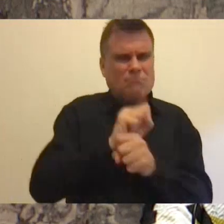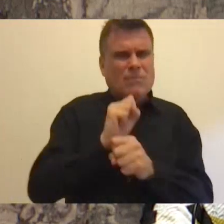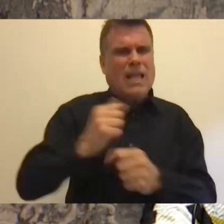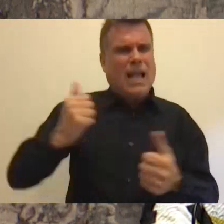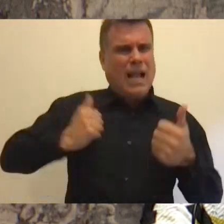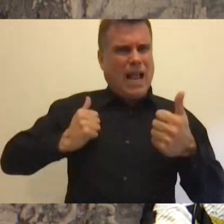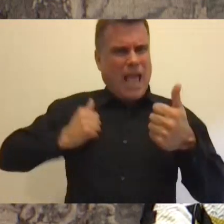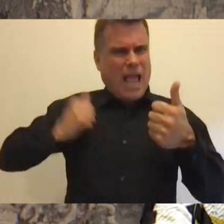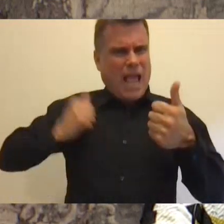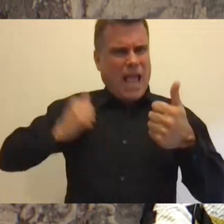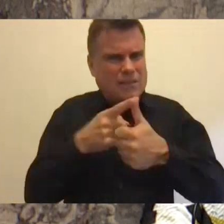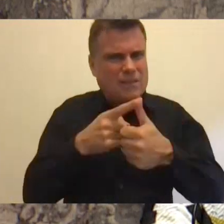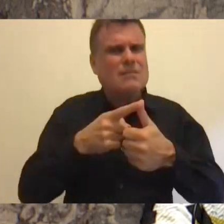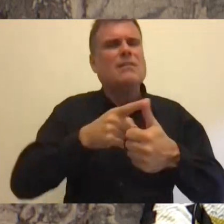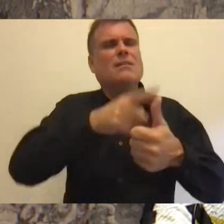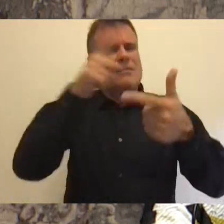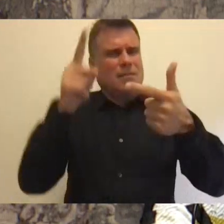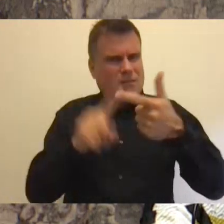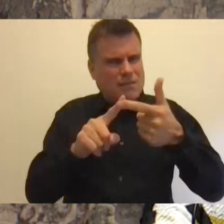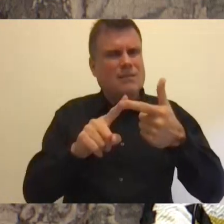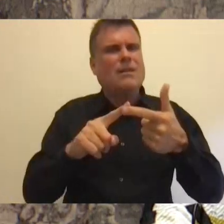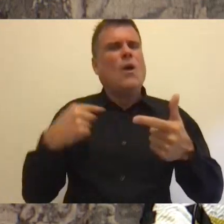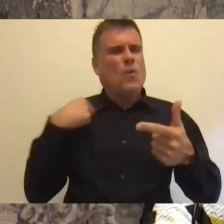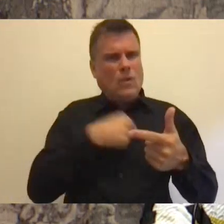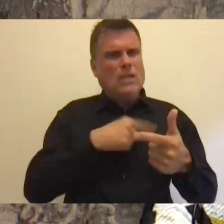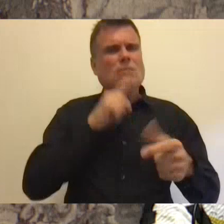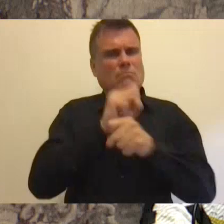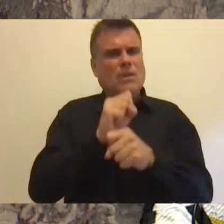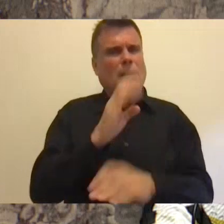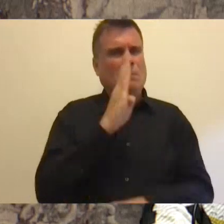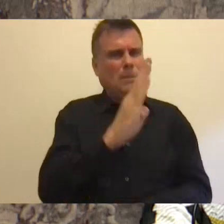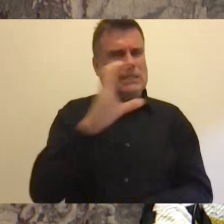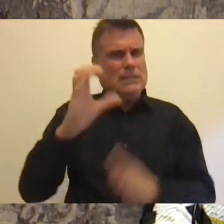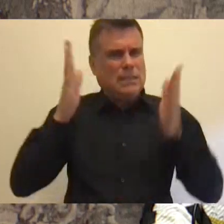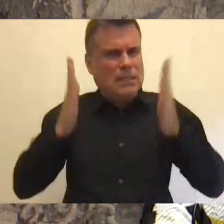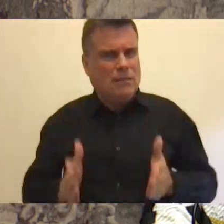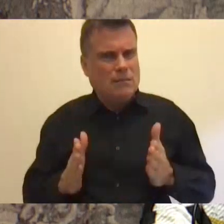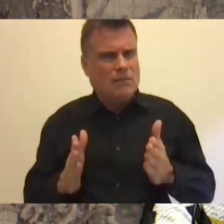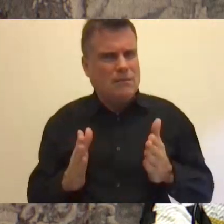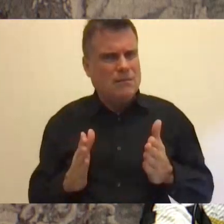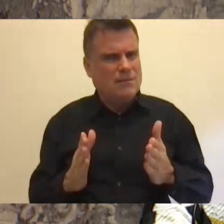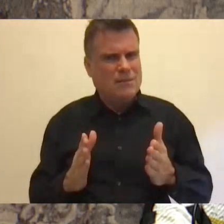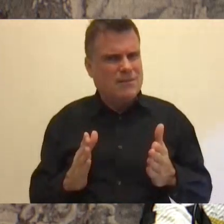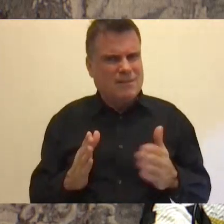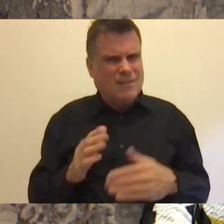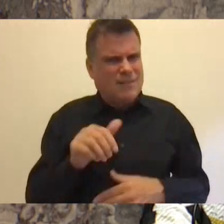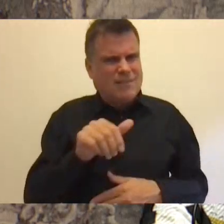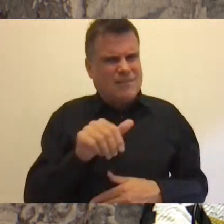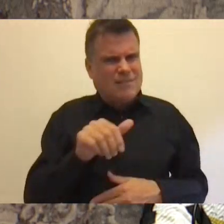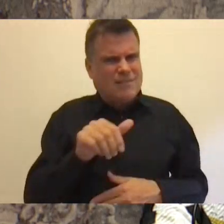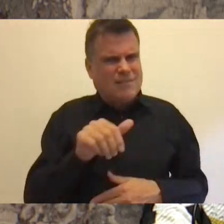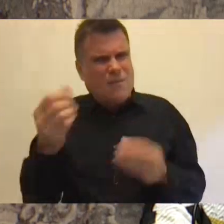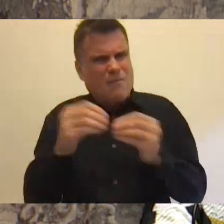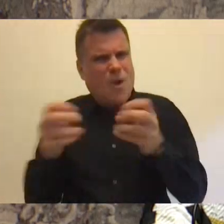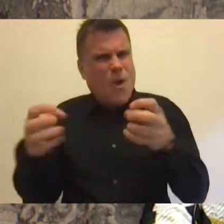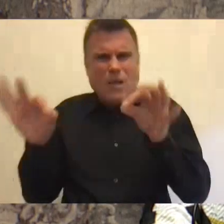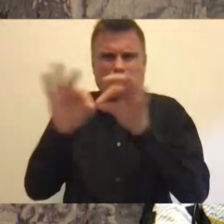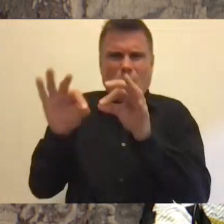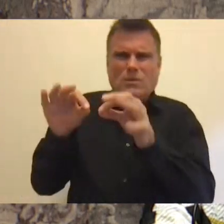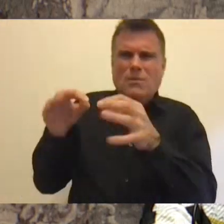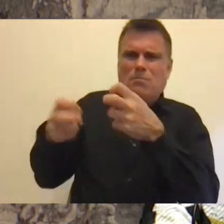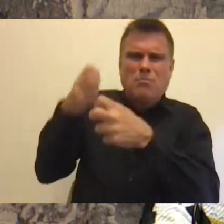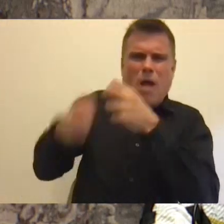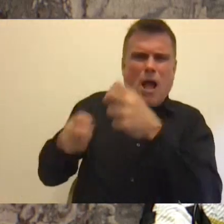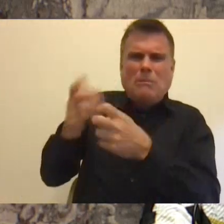solve. We have a housing crisis. We don't have doctors. We have an affordability